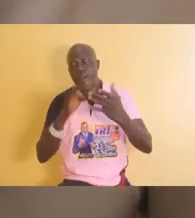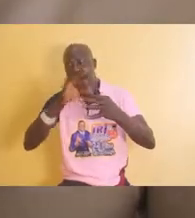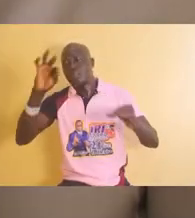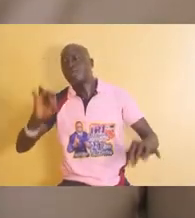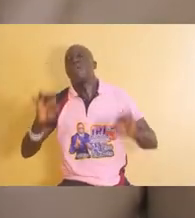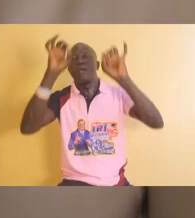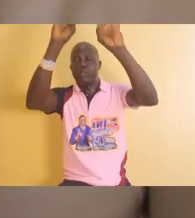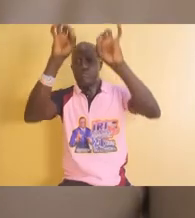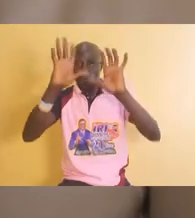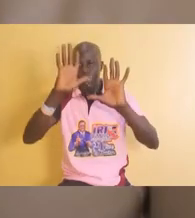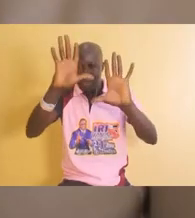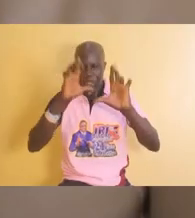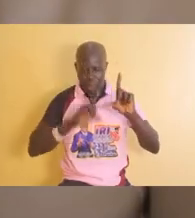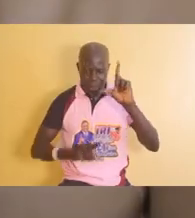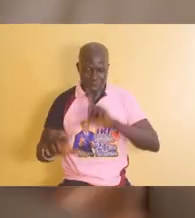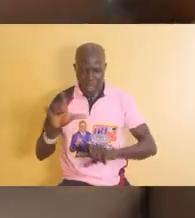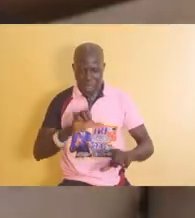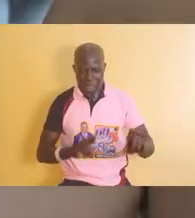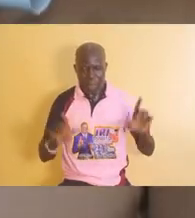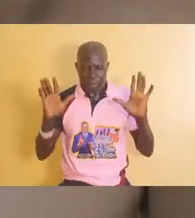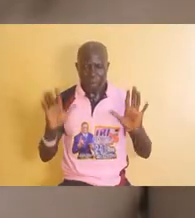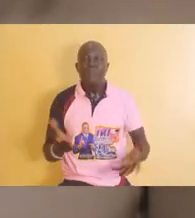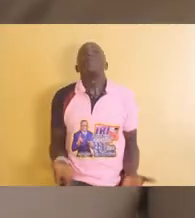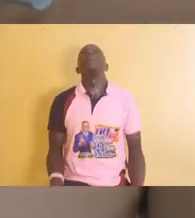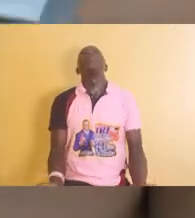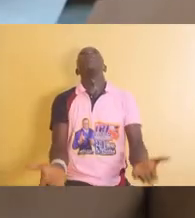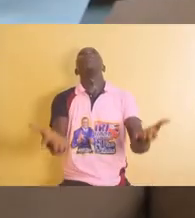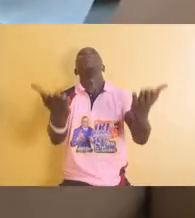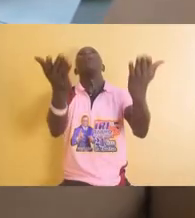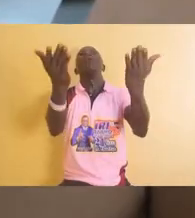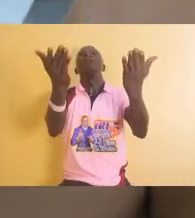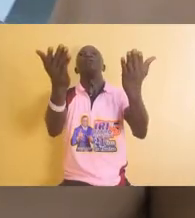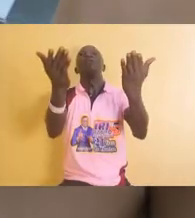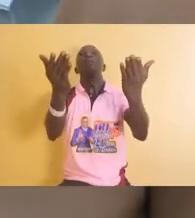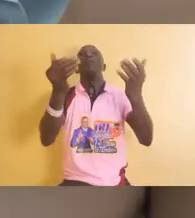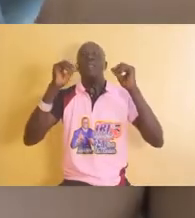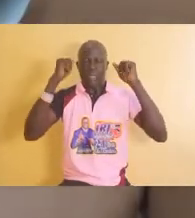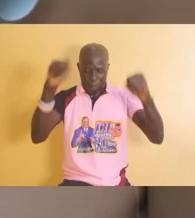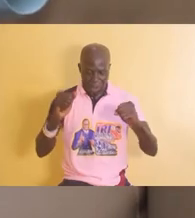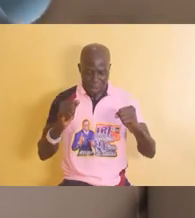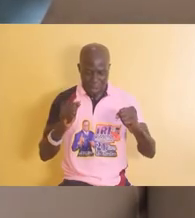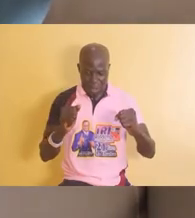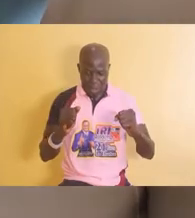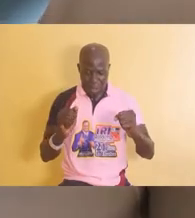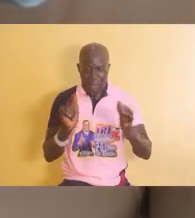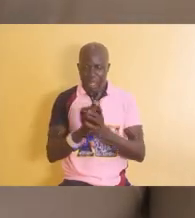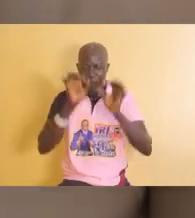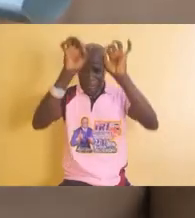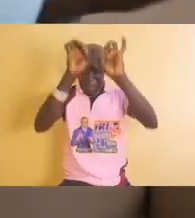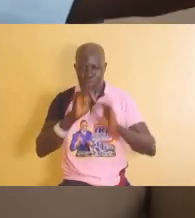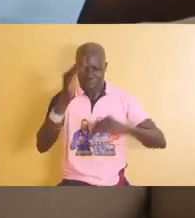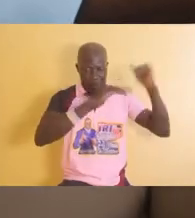Olorun Ememe, mo come in the dere. Every hour, shut it. Stop your hand. Come back. There's